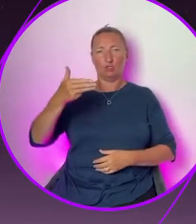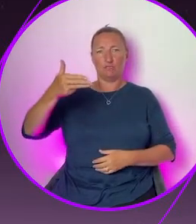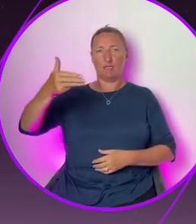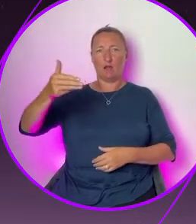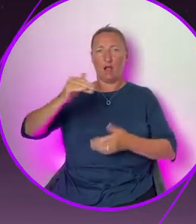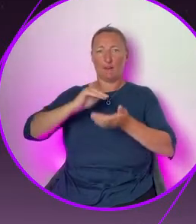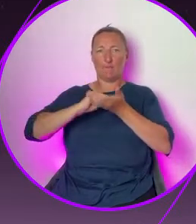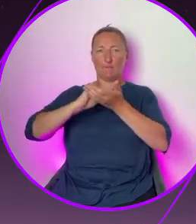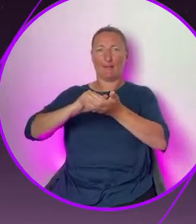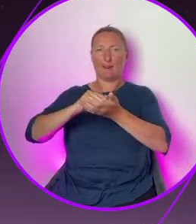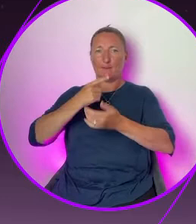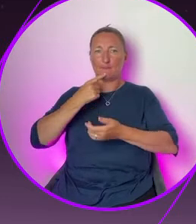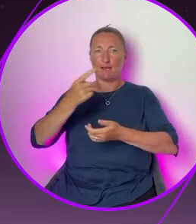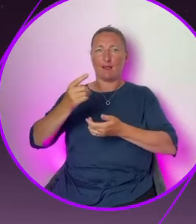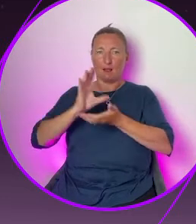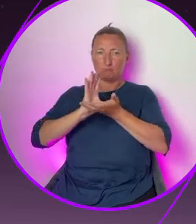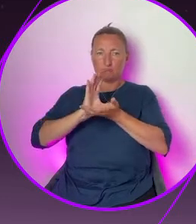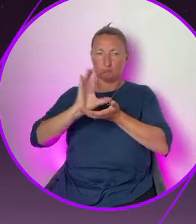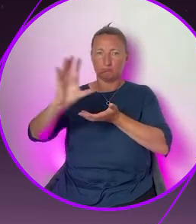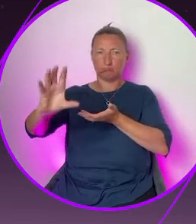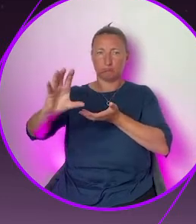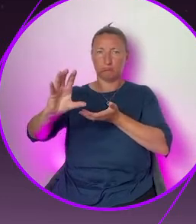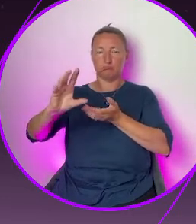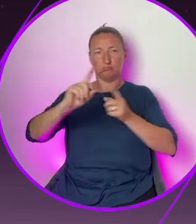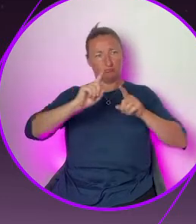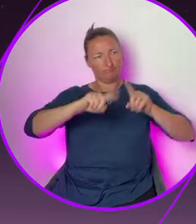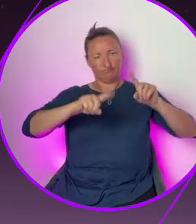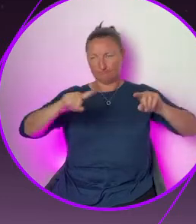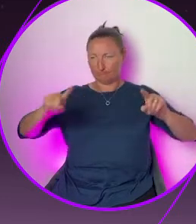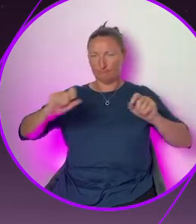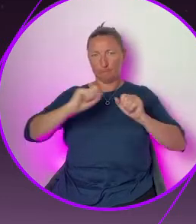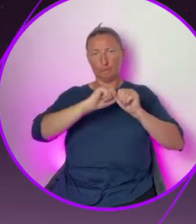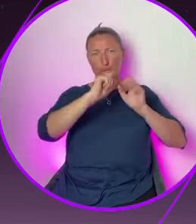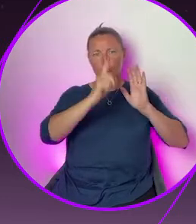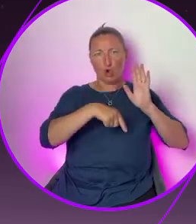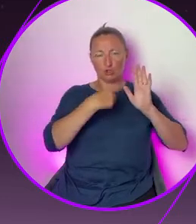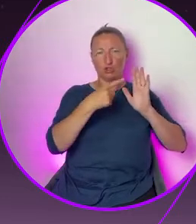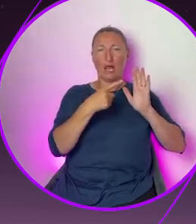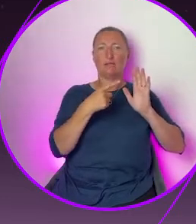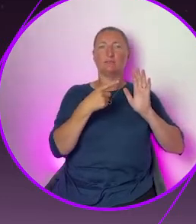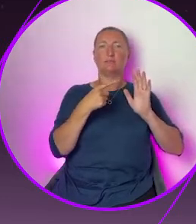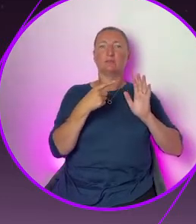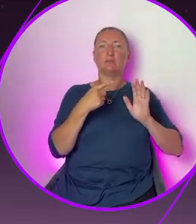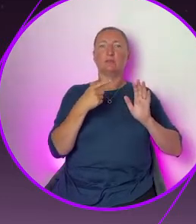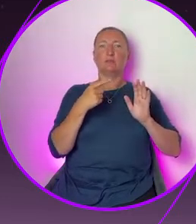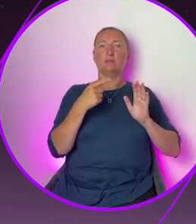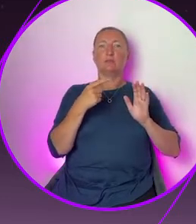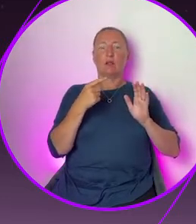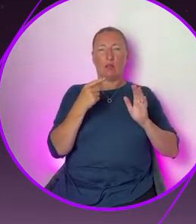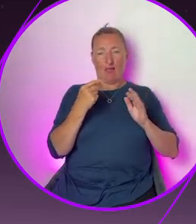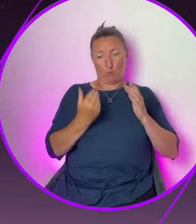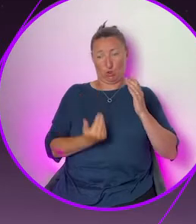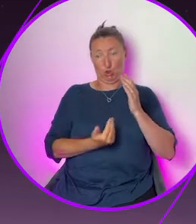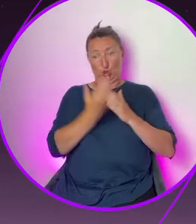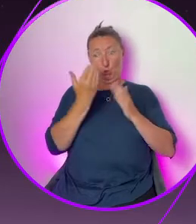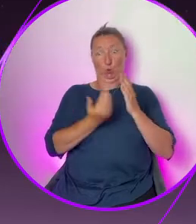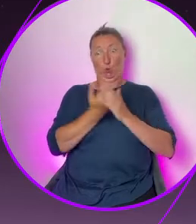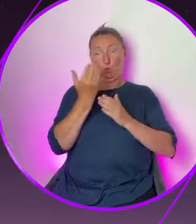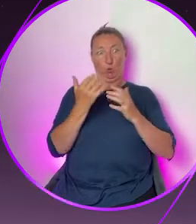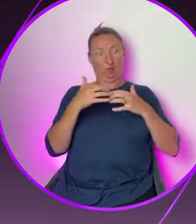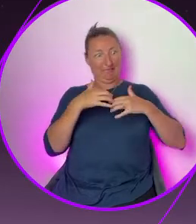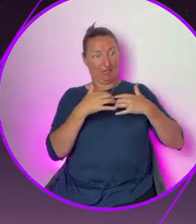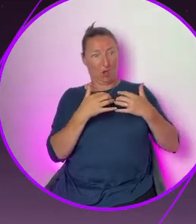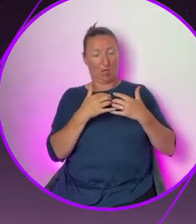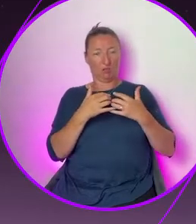million into a number of projects that developed work with sort of cutting edge work with immersive technologies. So